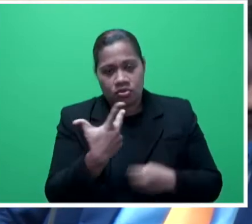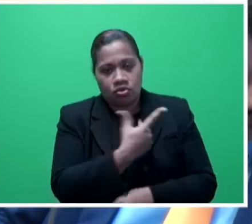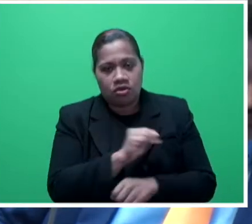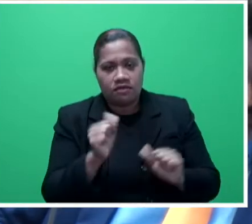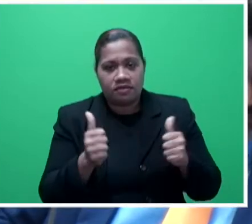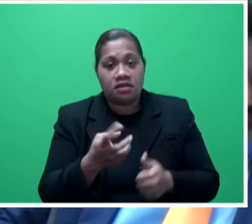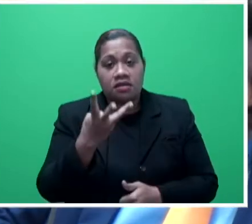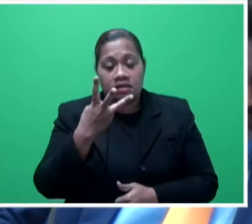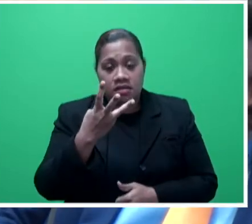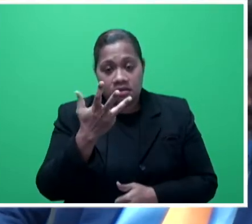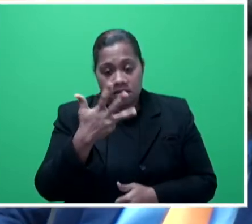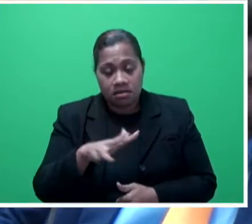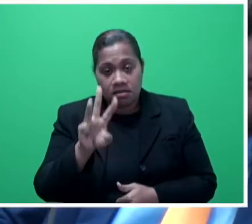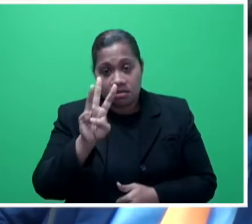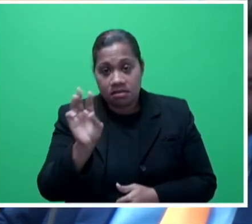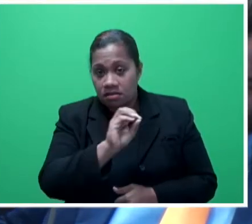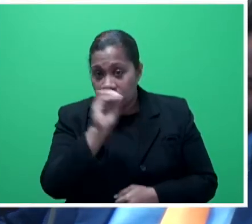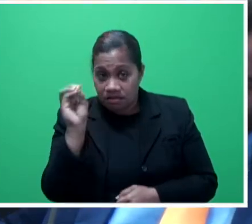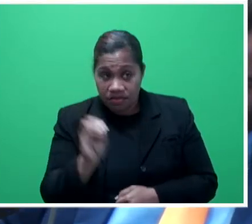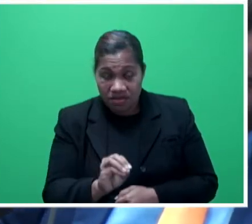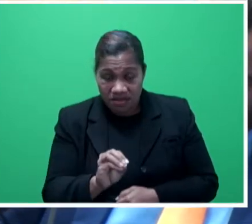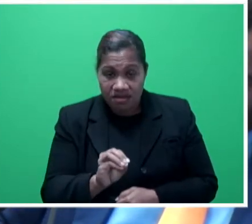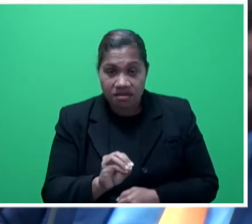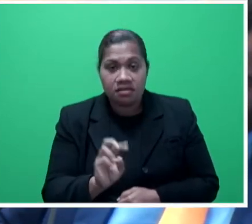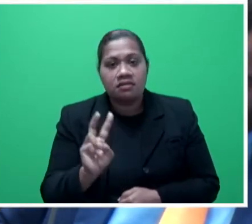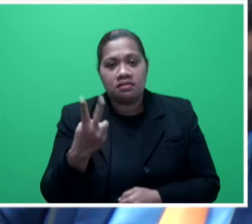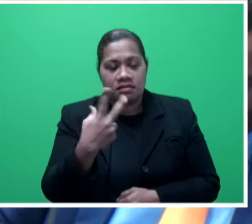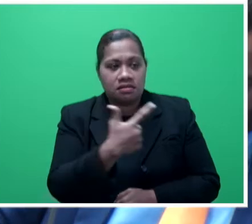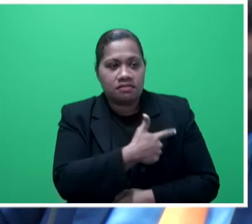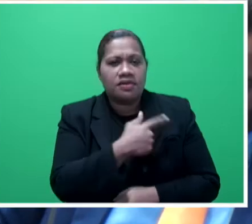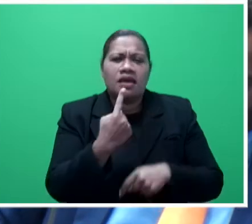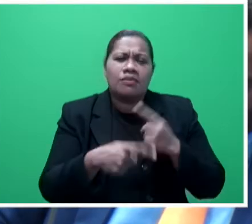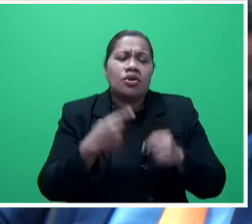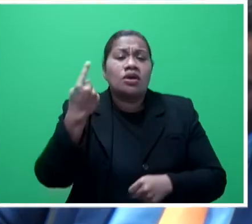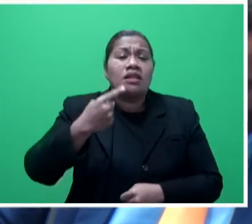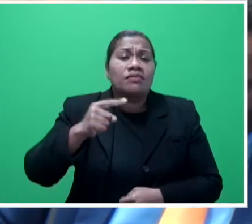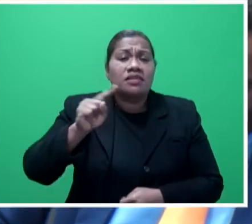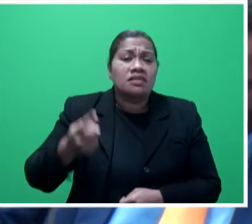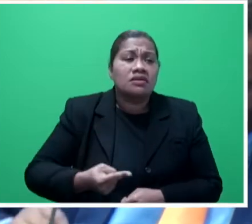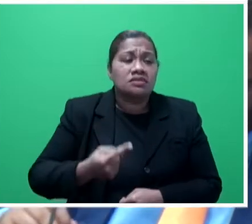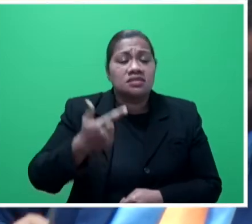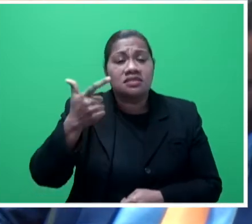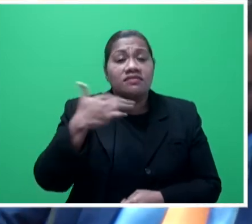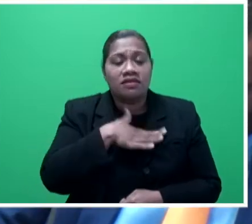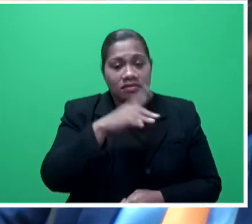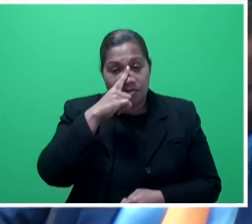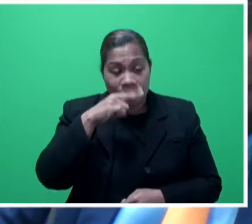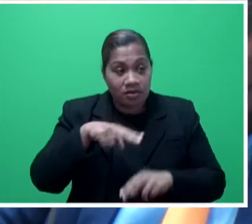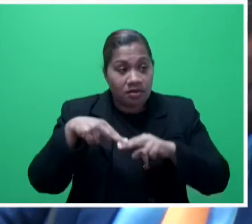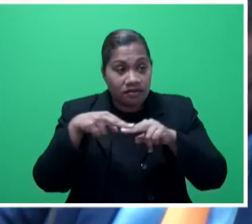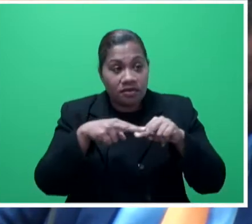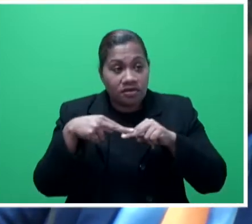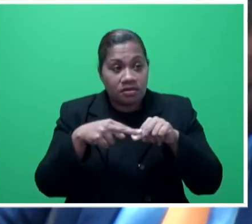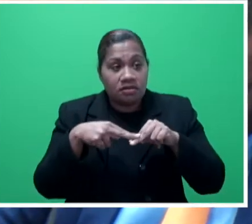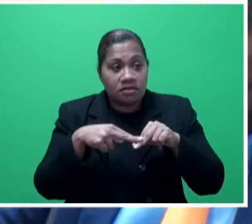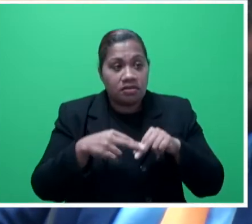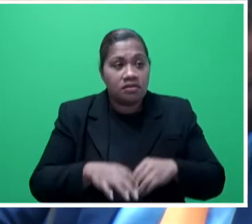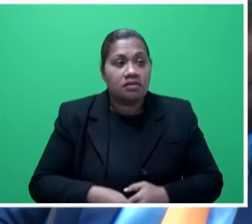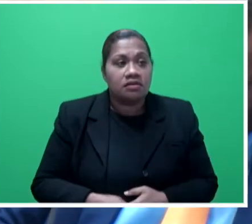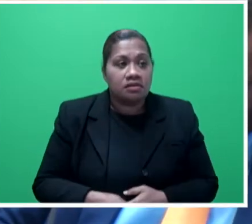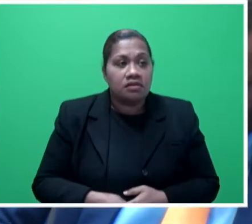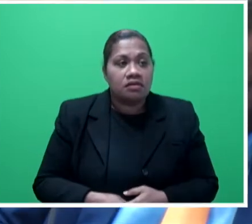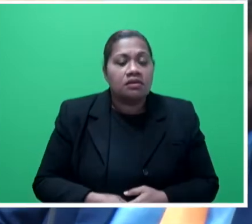received the second dose. To be actually exact, about 11,700 individuals in Fiji have yet to receive their first